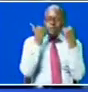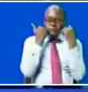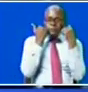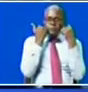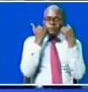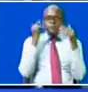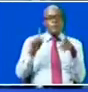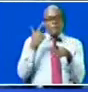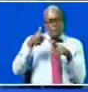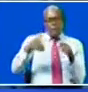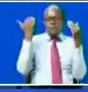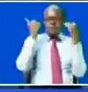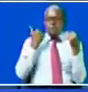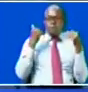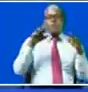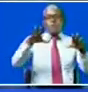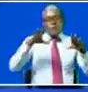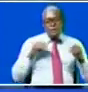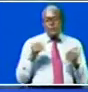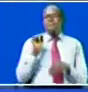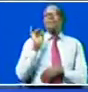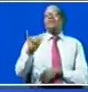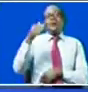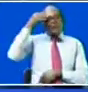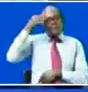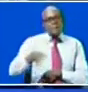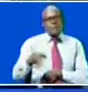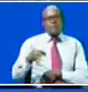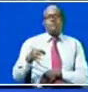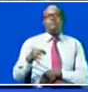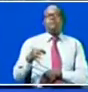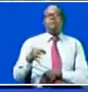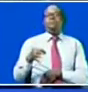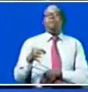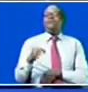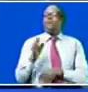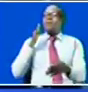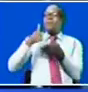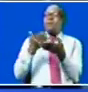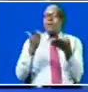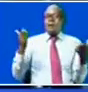against these proceedings, then this court will readily comply and it will shelve any further